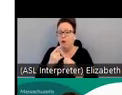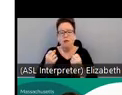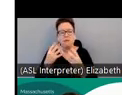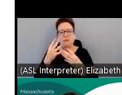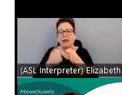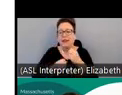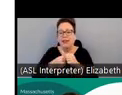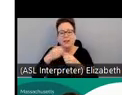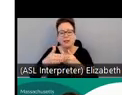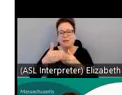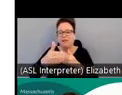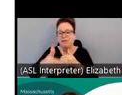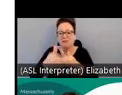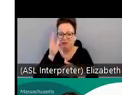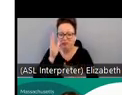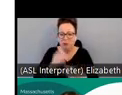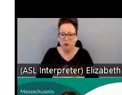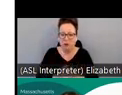be implementing it.